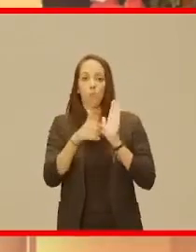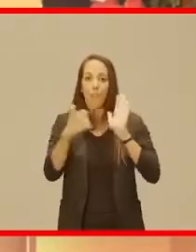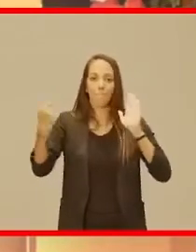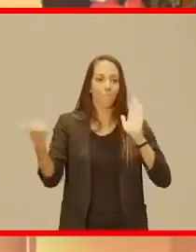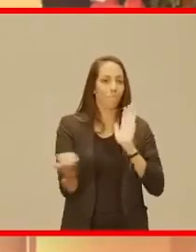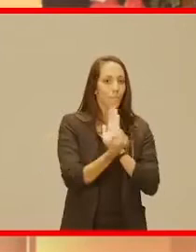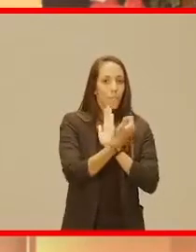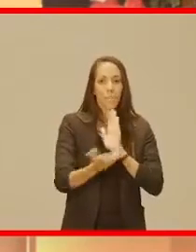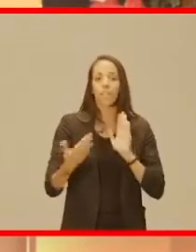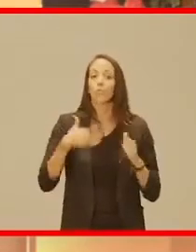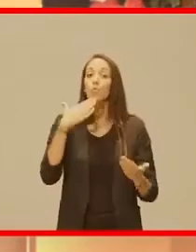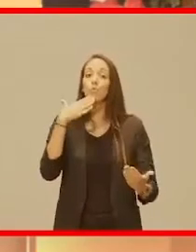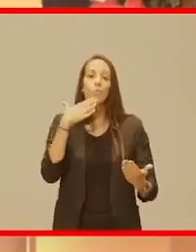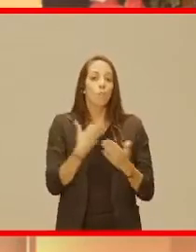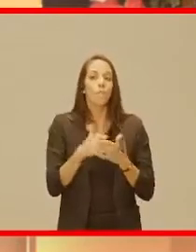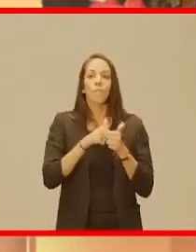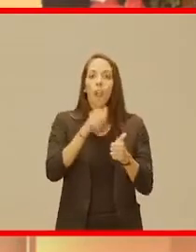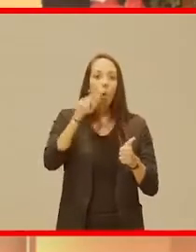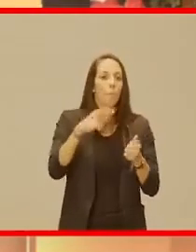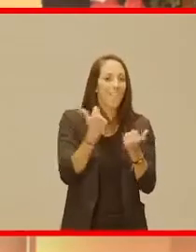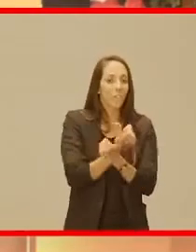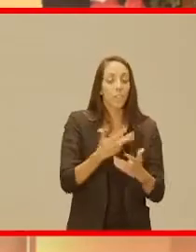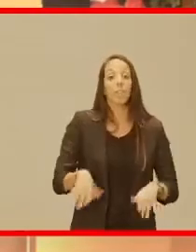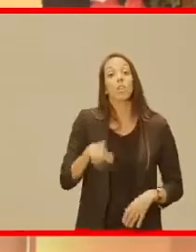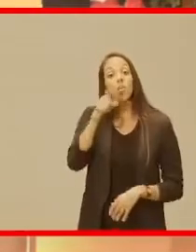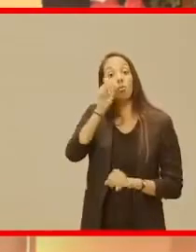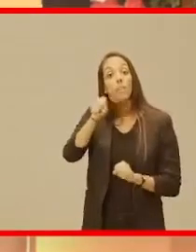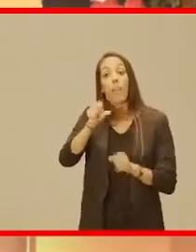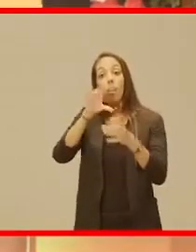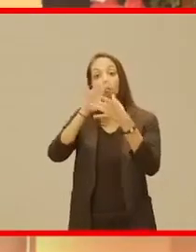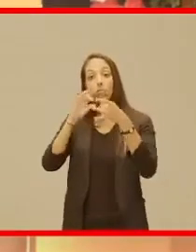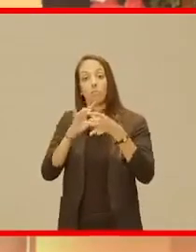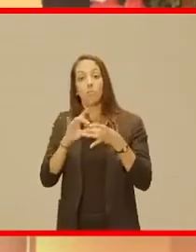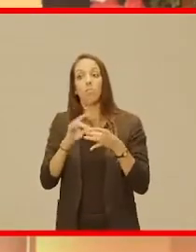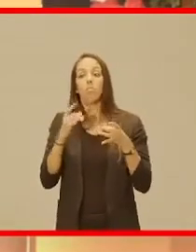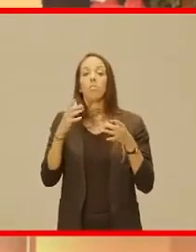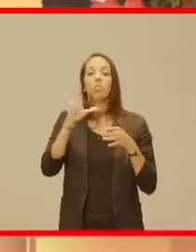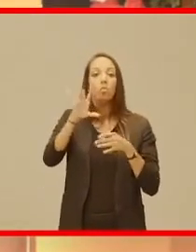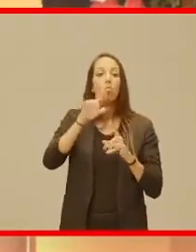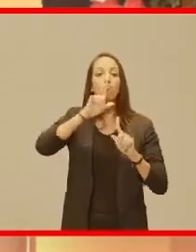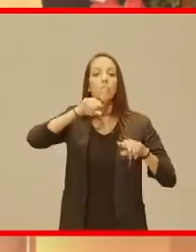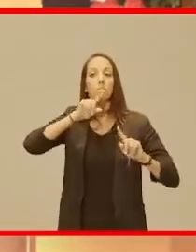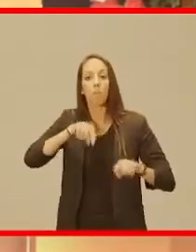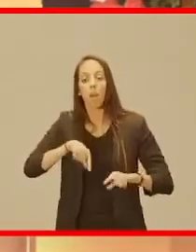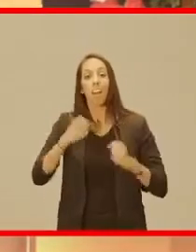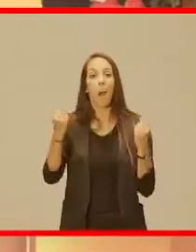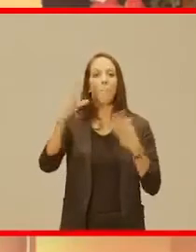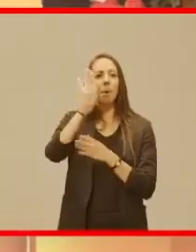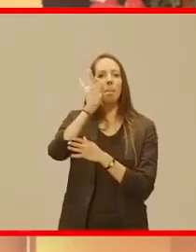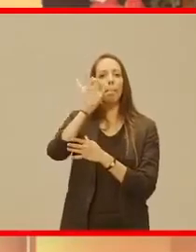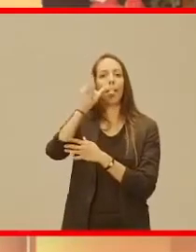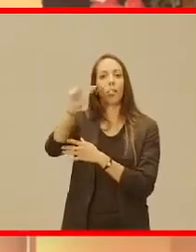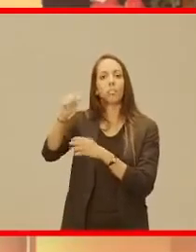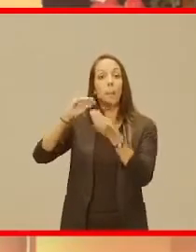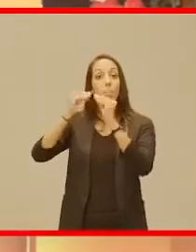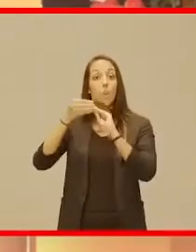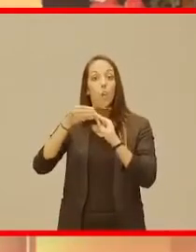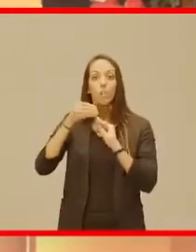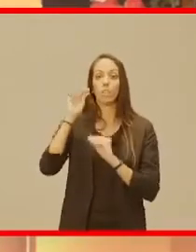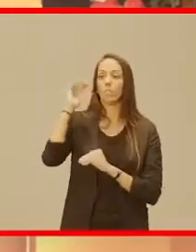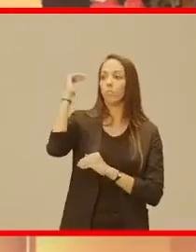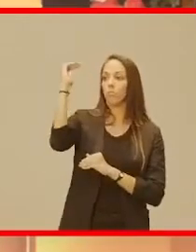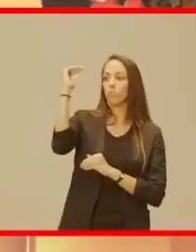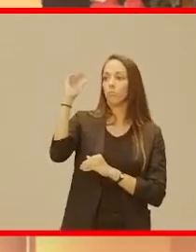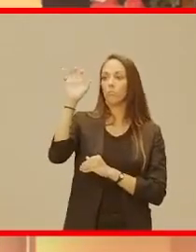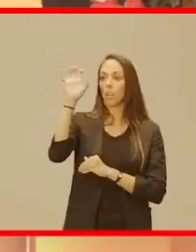myfloridahouse.gov is good because you can put, and then it'll allow you to put the number of the bills that you're looking at, like the bill number, or tracked by issue.